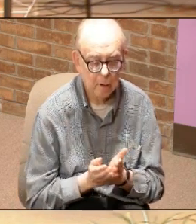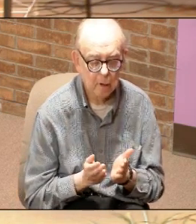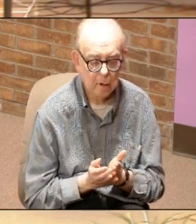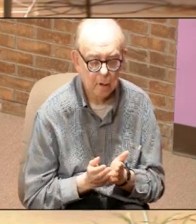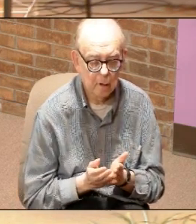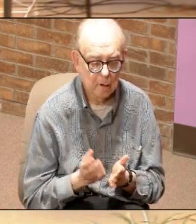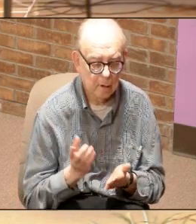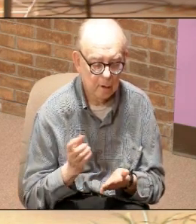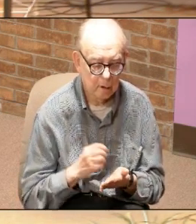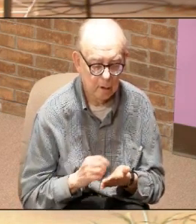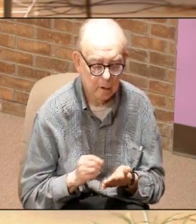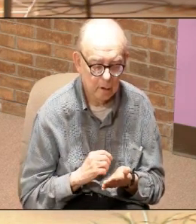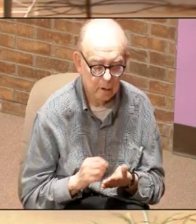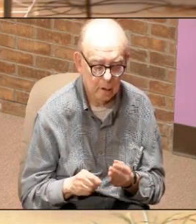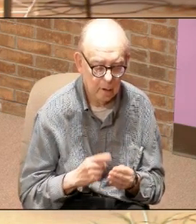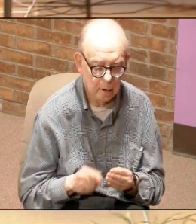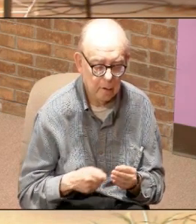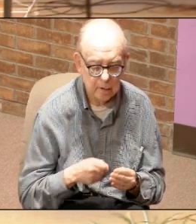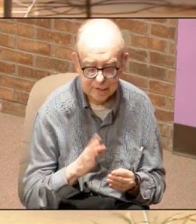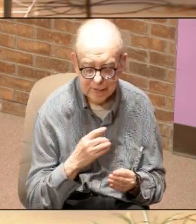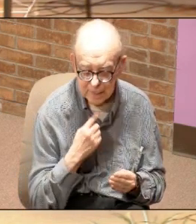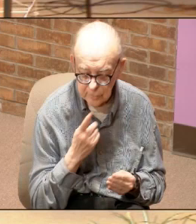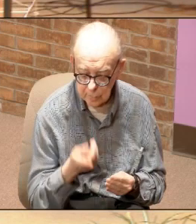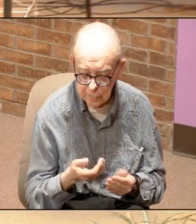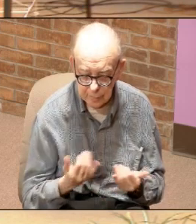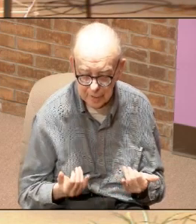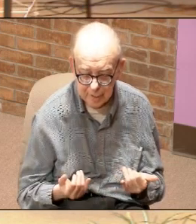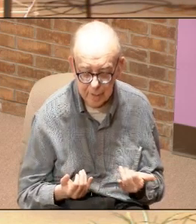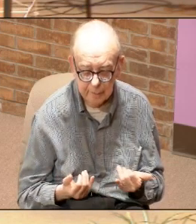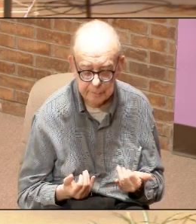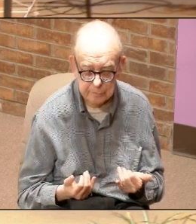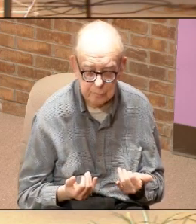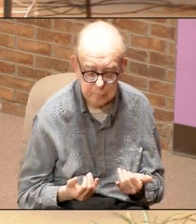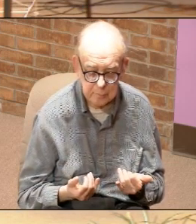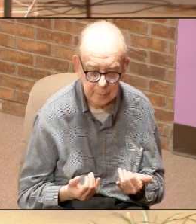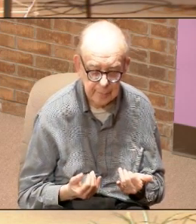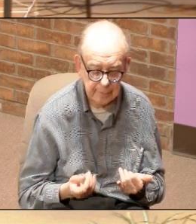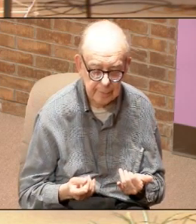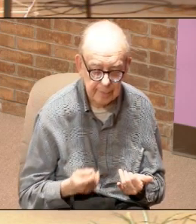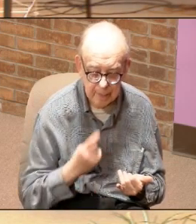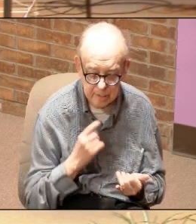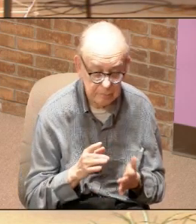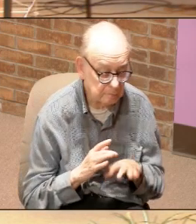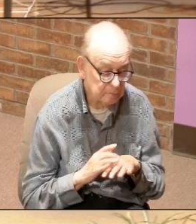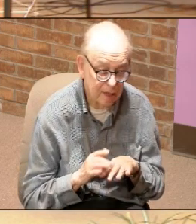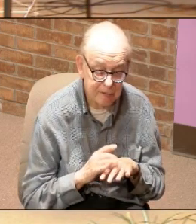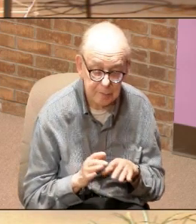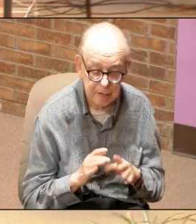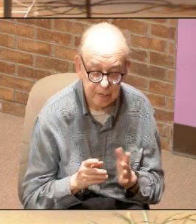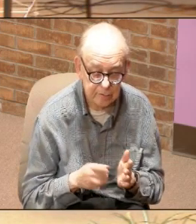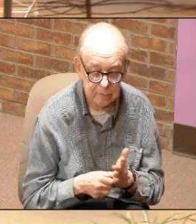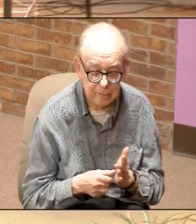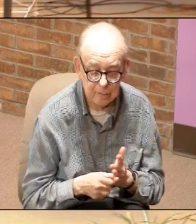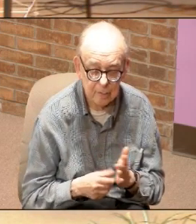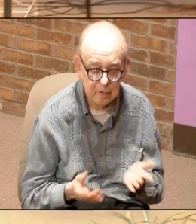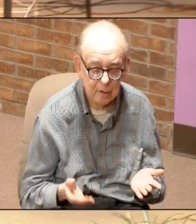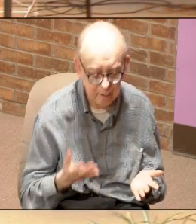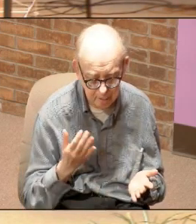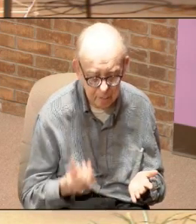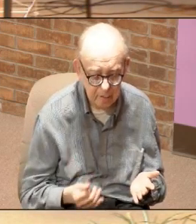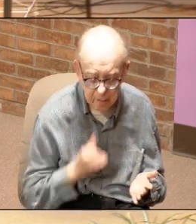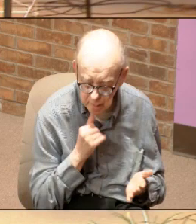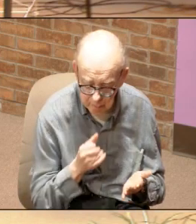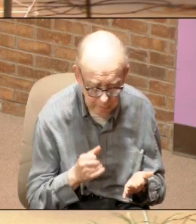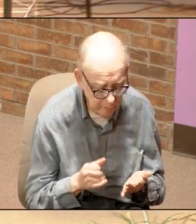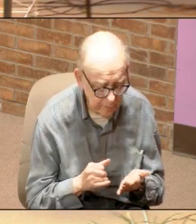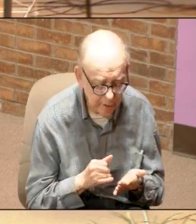What did you write down about what did God say to you? Oh, well, that's blank. Well, why is